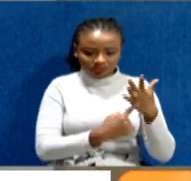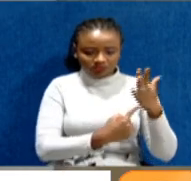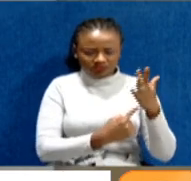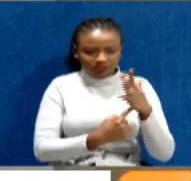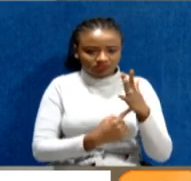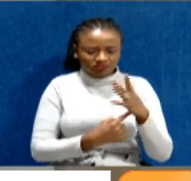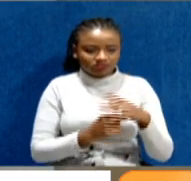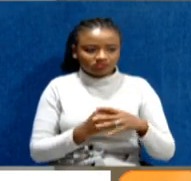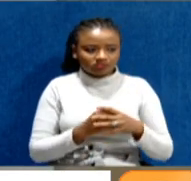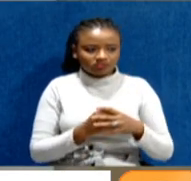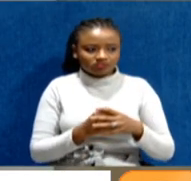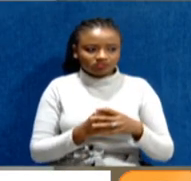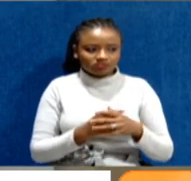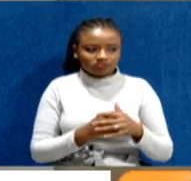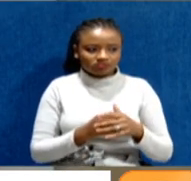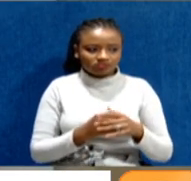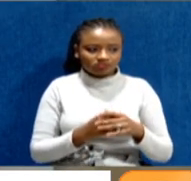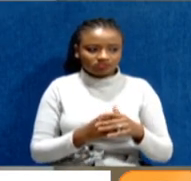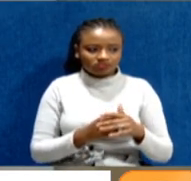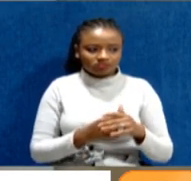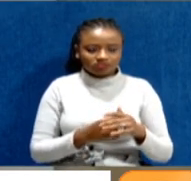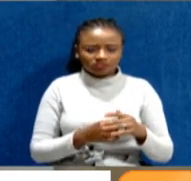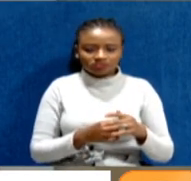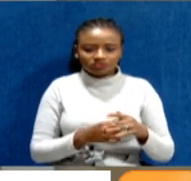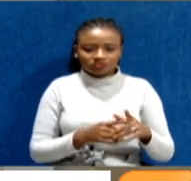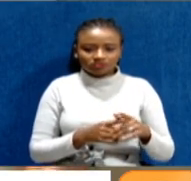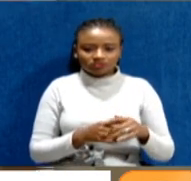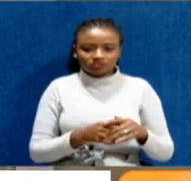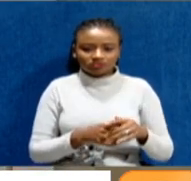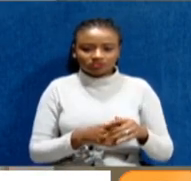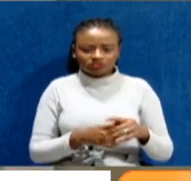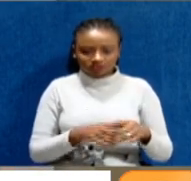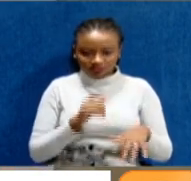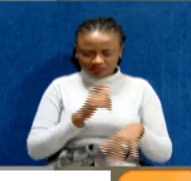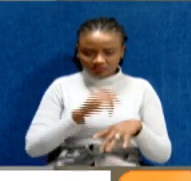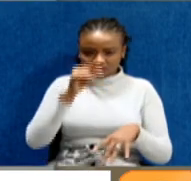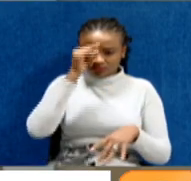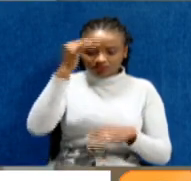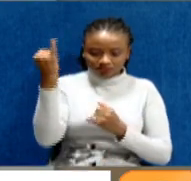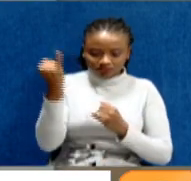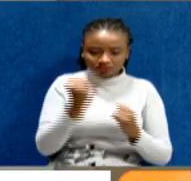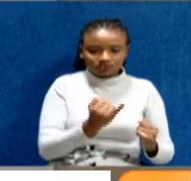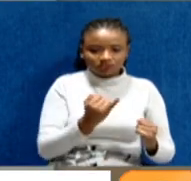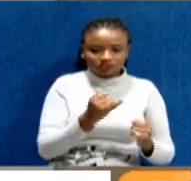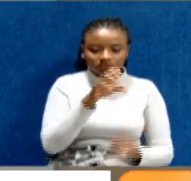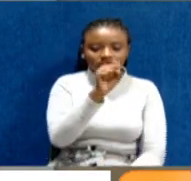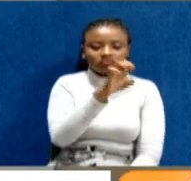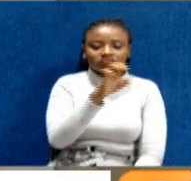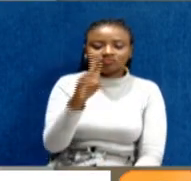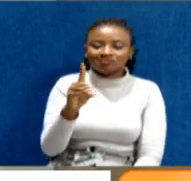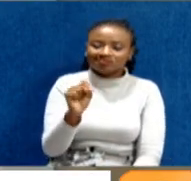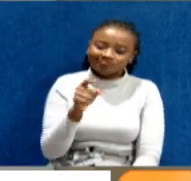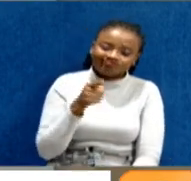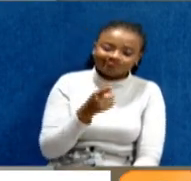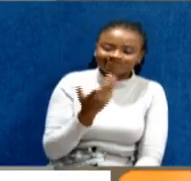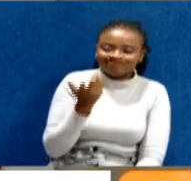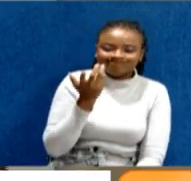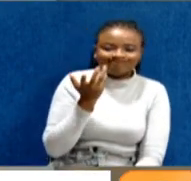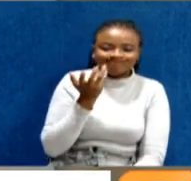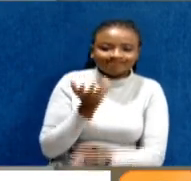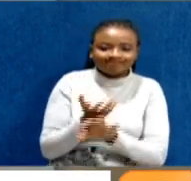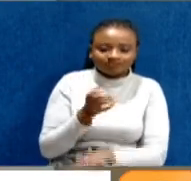technologies, or what we call the terminator seeds. When the government introduces seeds that don't, you can't plant,